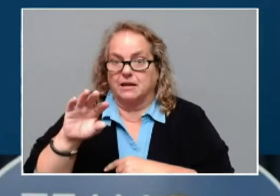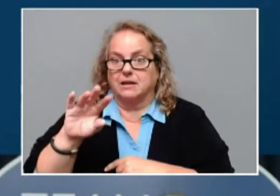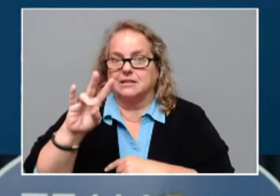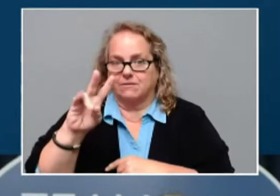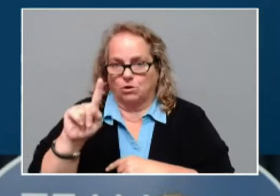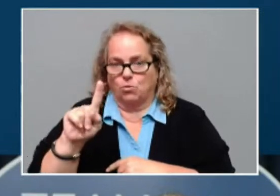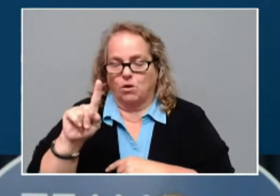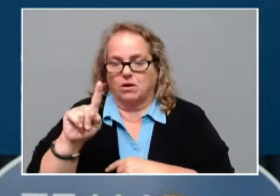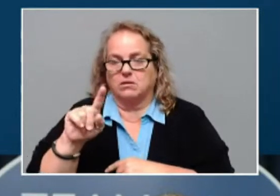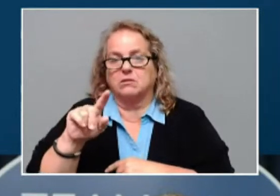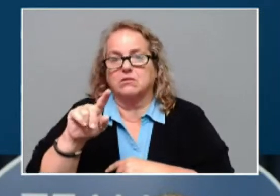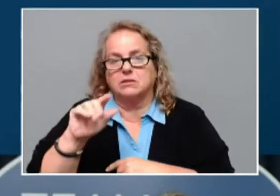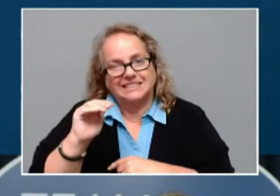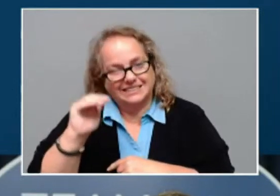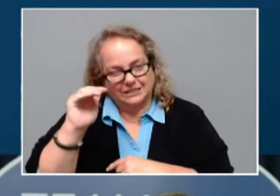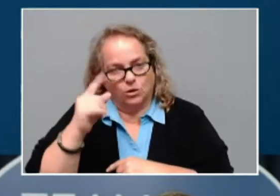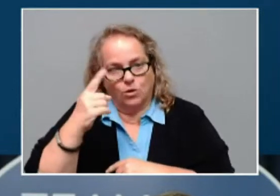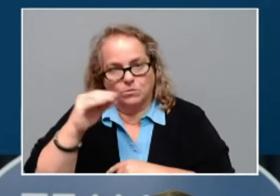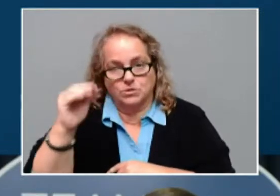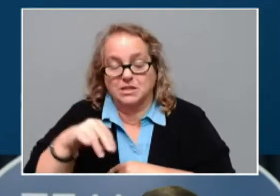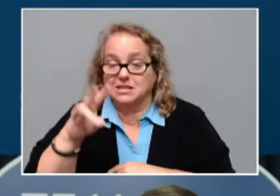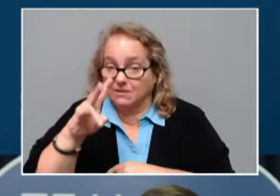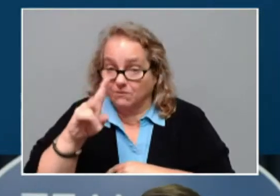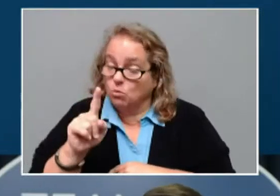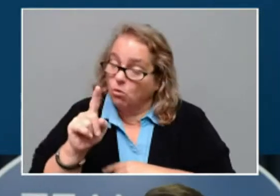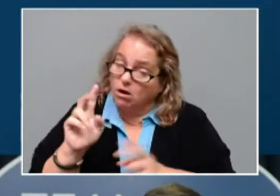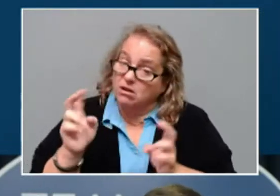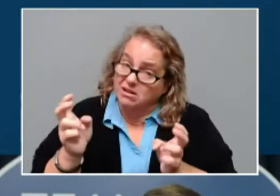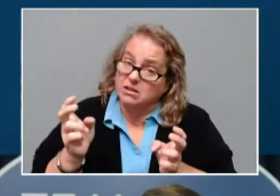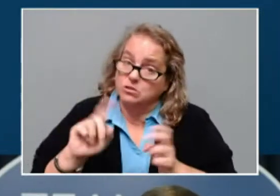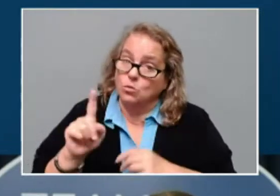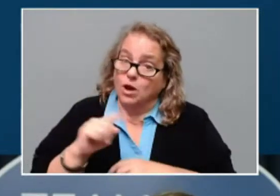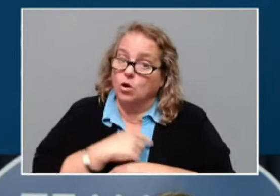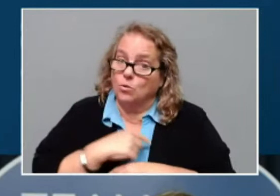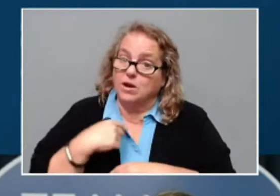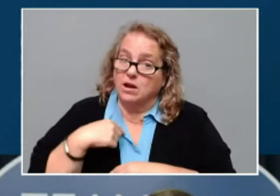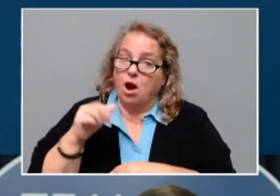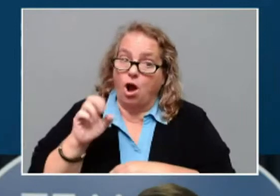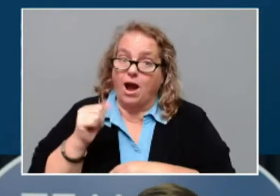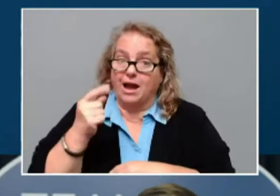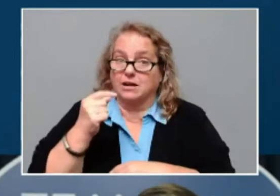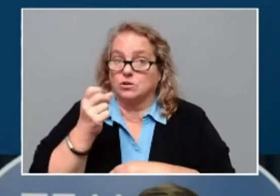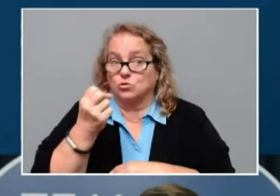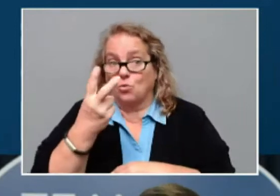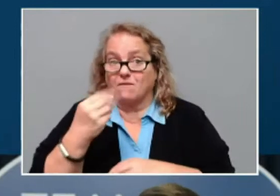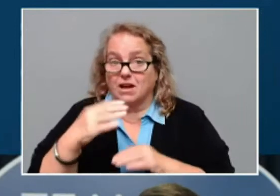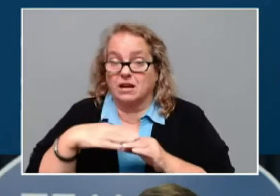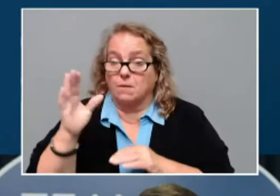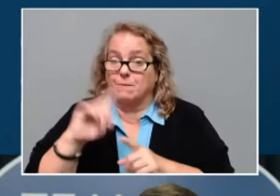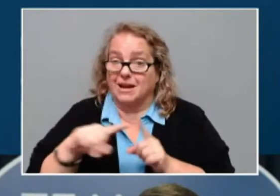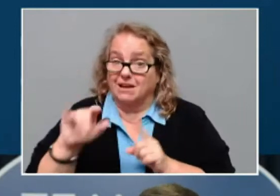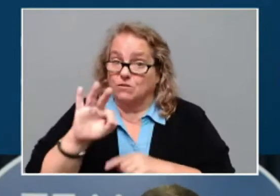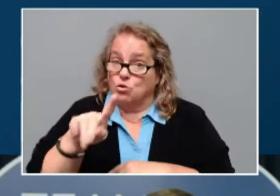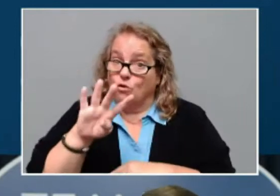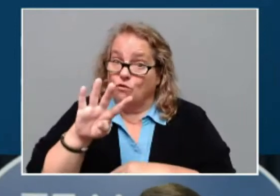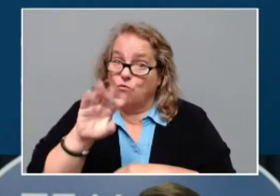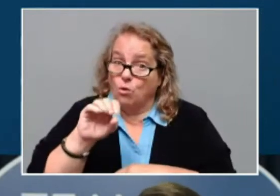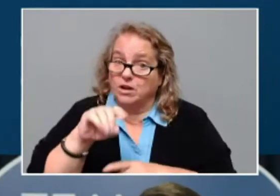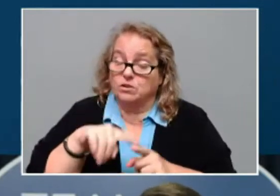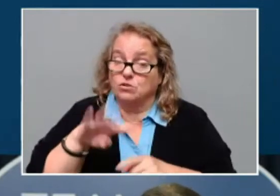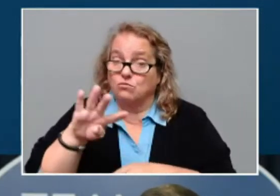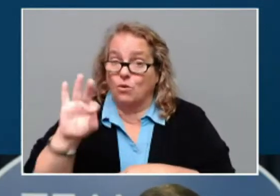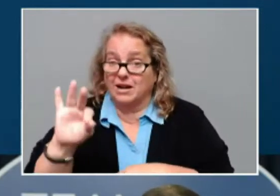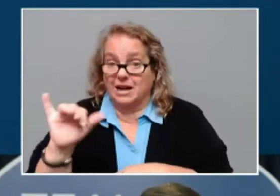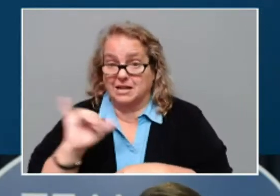71 overall is where we are at 12 and up. But if you're 40 to 49 like I am, it's your age